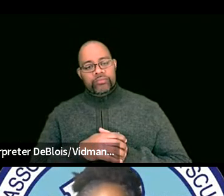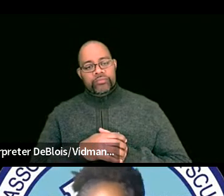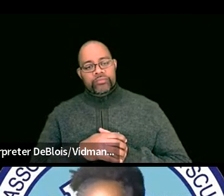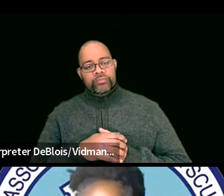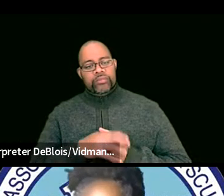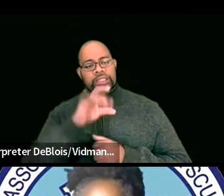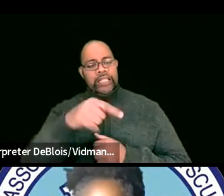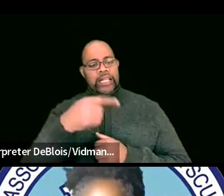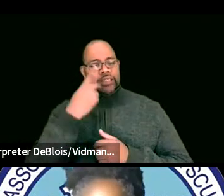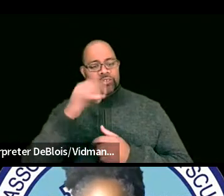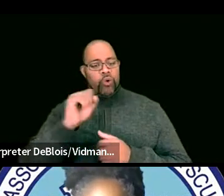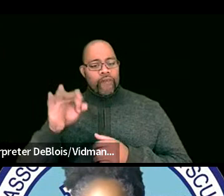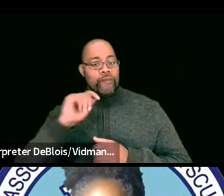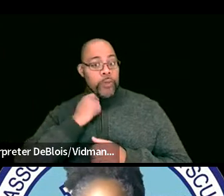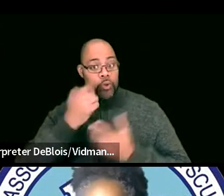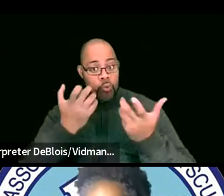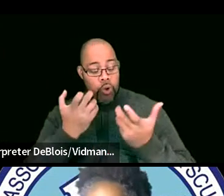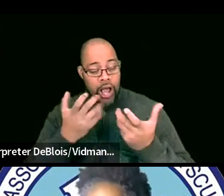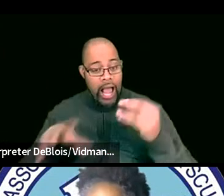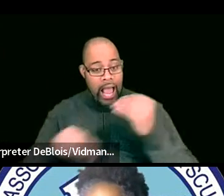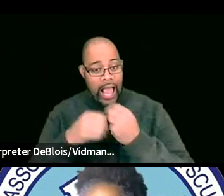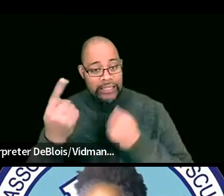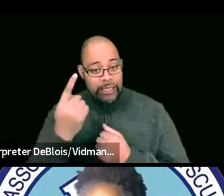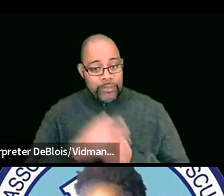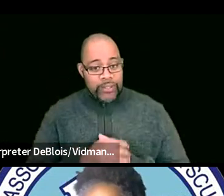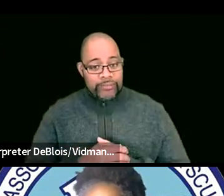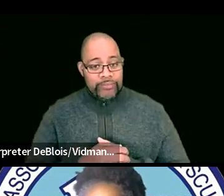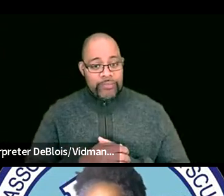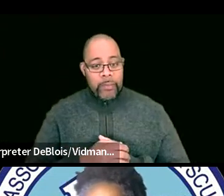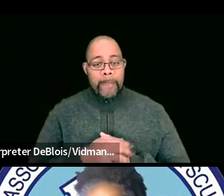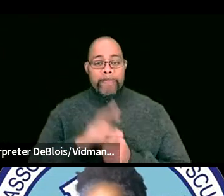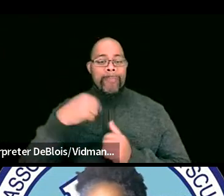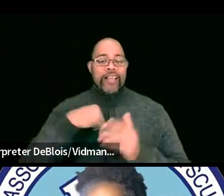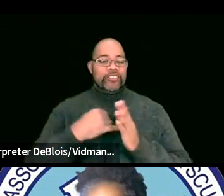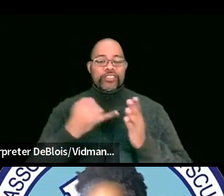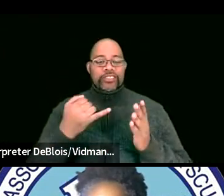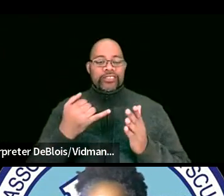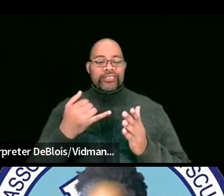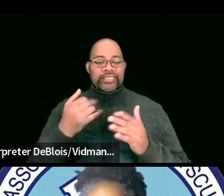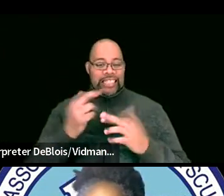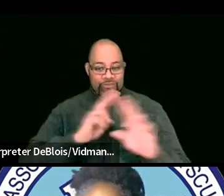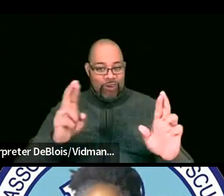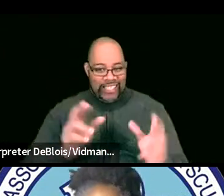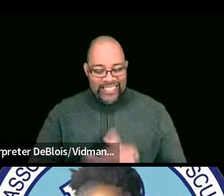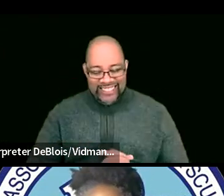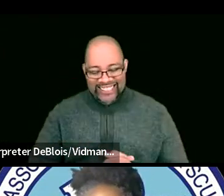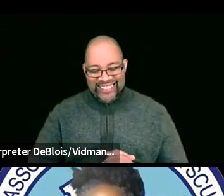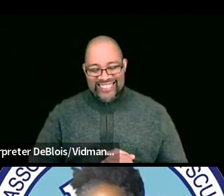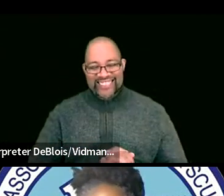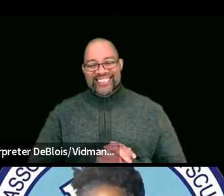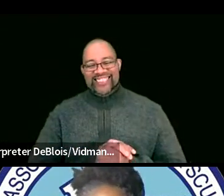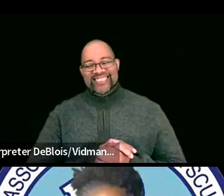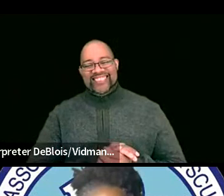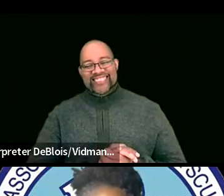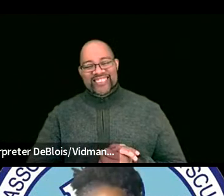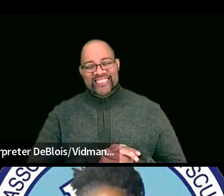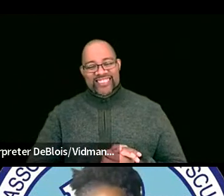Sydney, I saw you came off mute. Did you want to add anything? Oh, no, I was just staying ready.